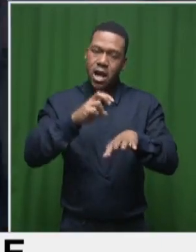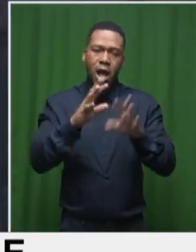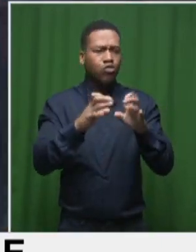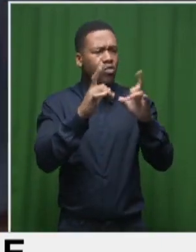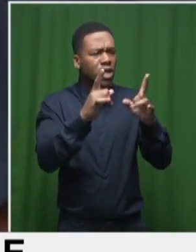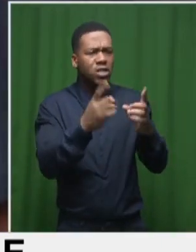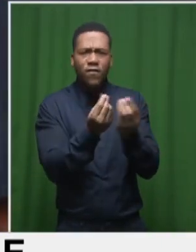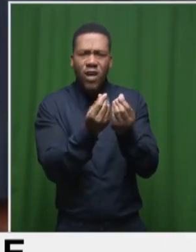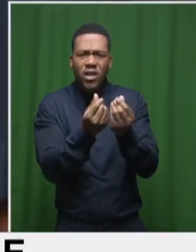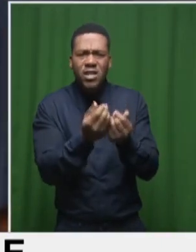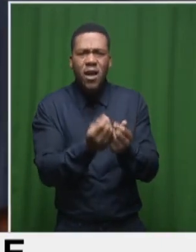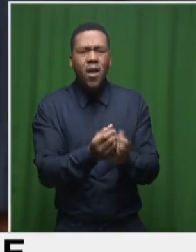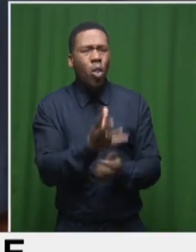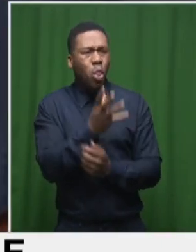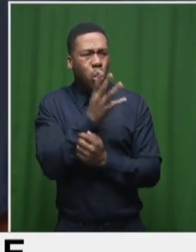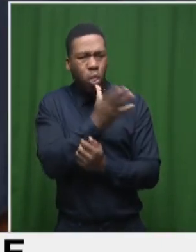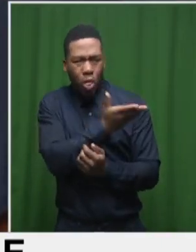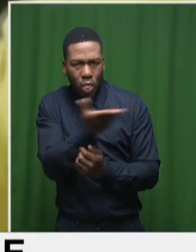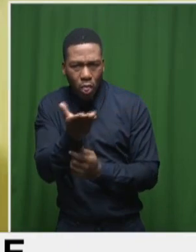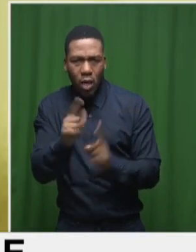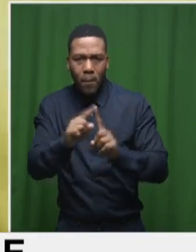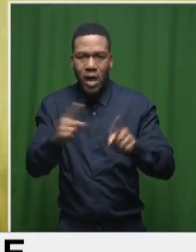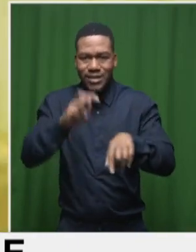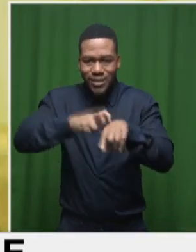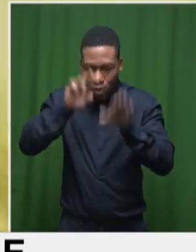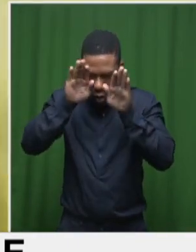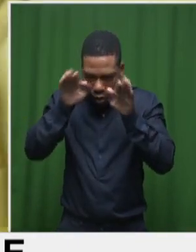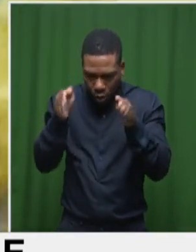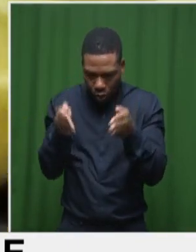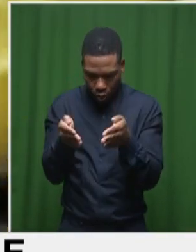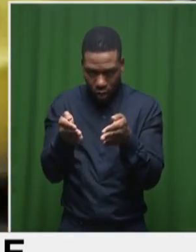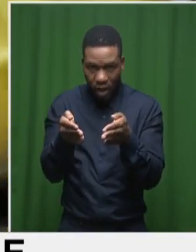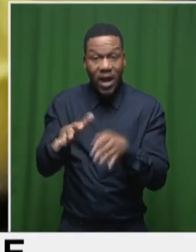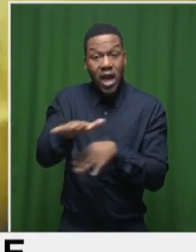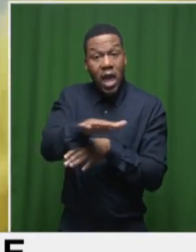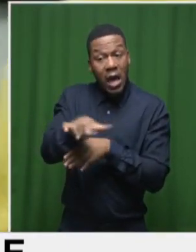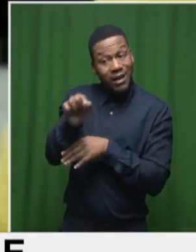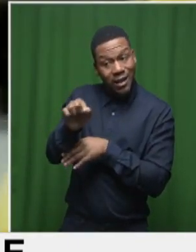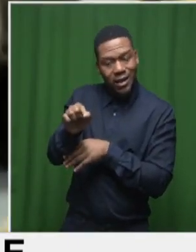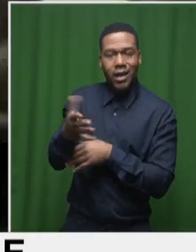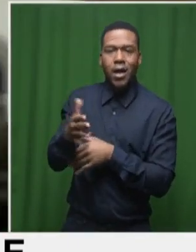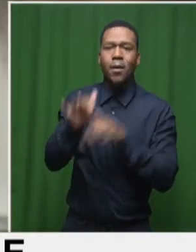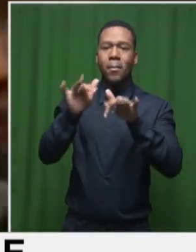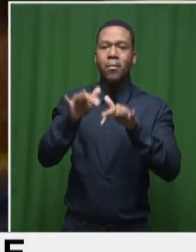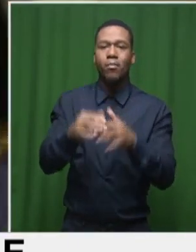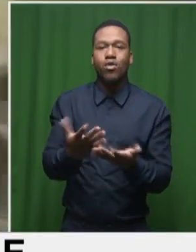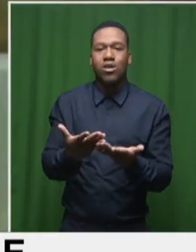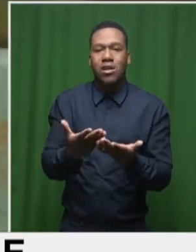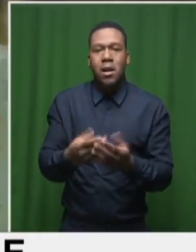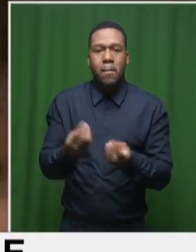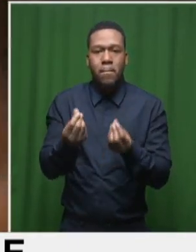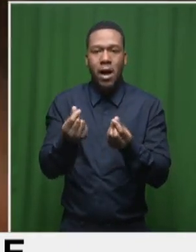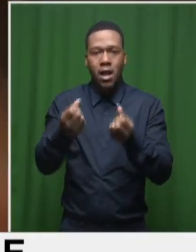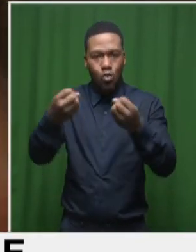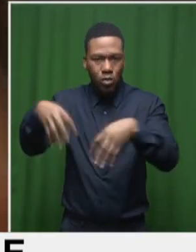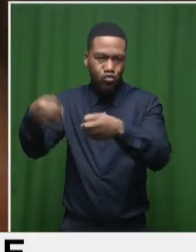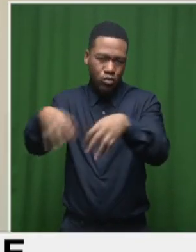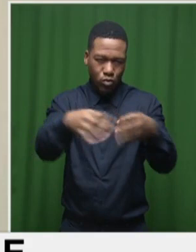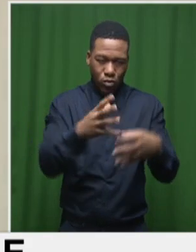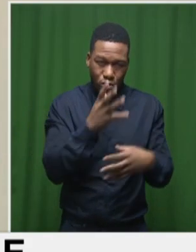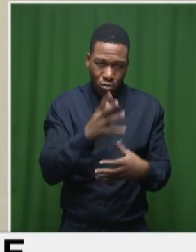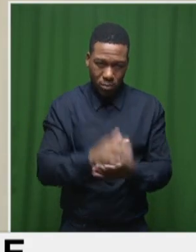there, it needs to be more focused, particularly in the areas where consumers tend to come up short. I think what we need to